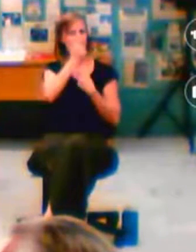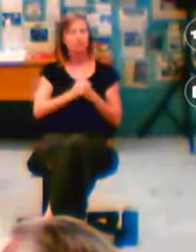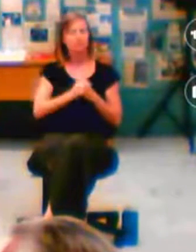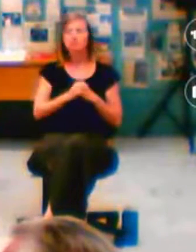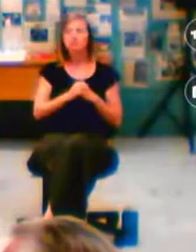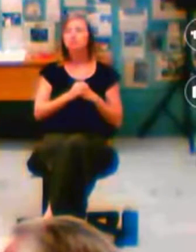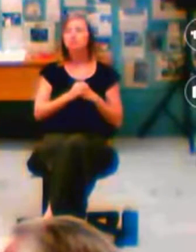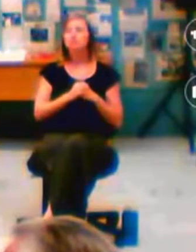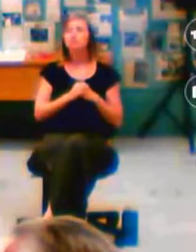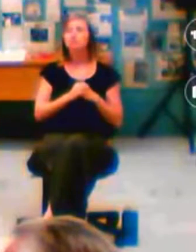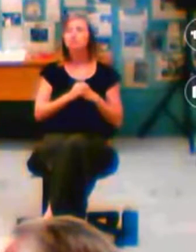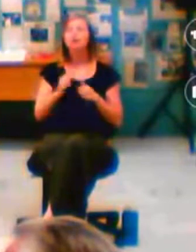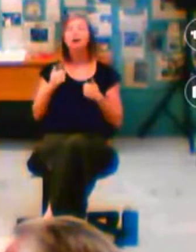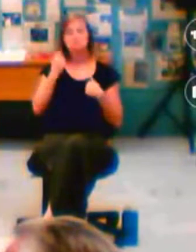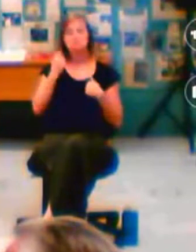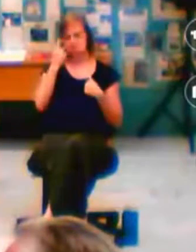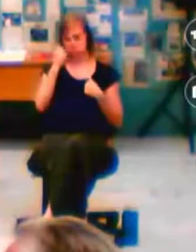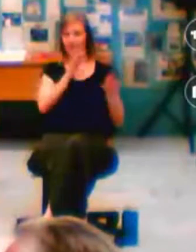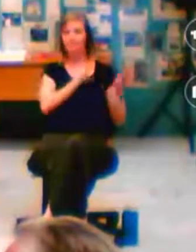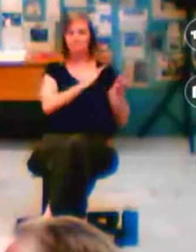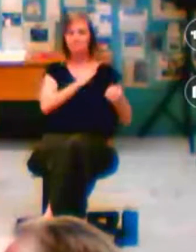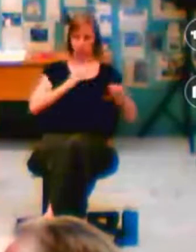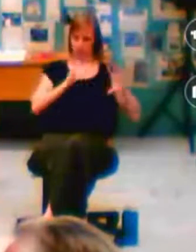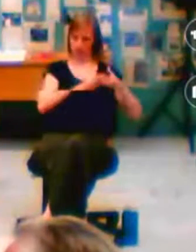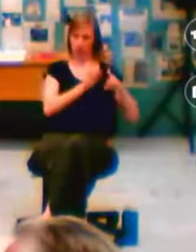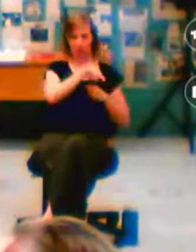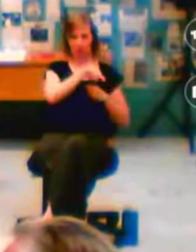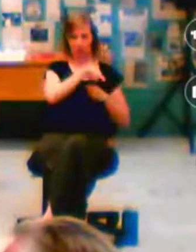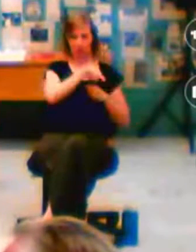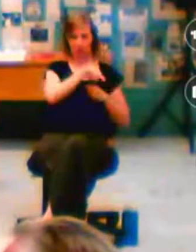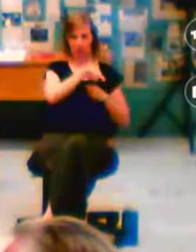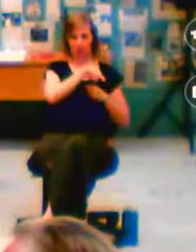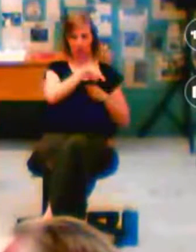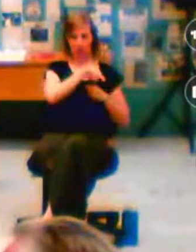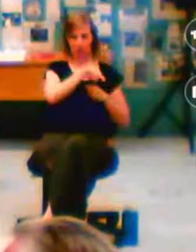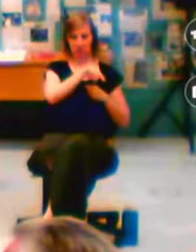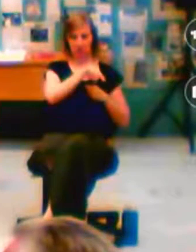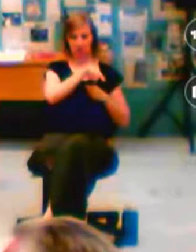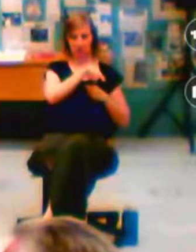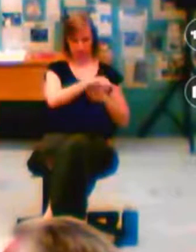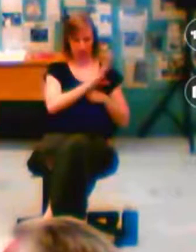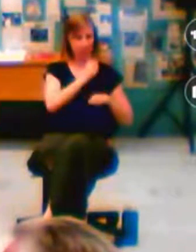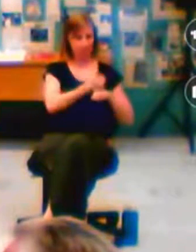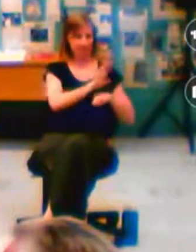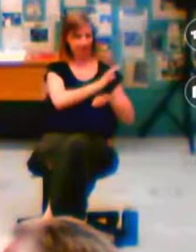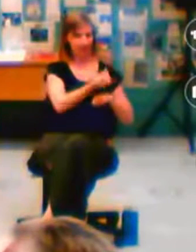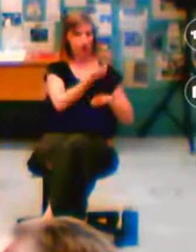Go ahead. I'm Tracy Huster. I'm just an interested person.